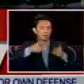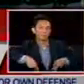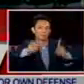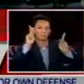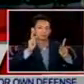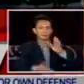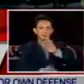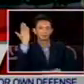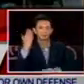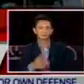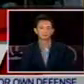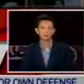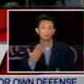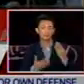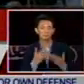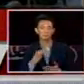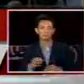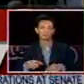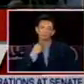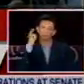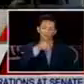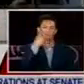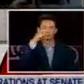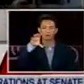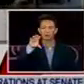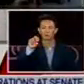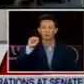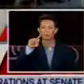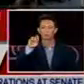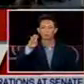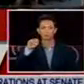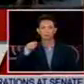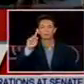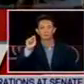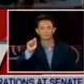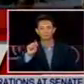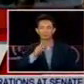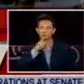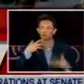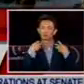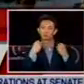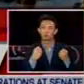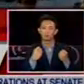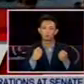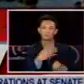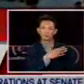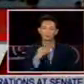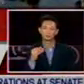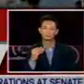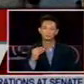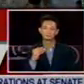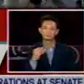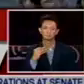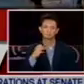case, maybe cited for contempt. A firm but strong